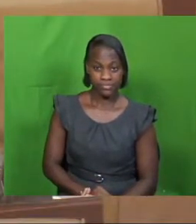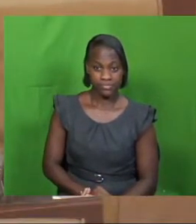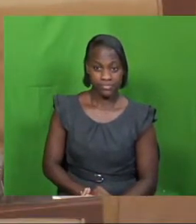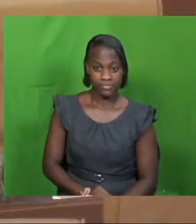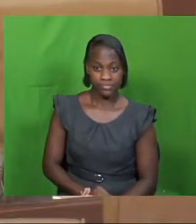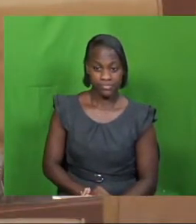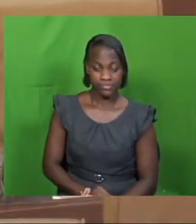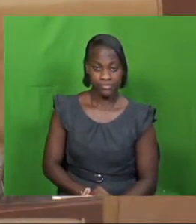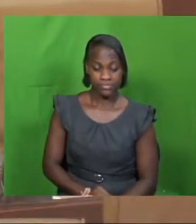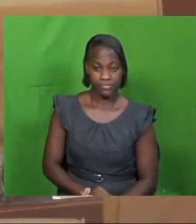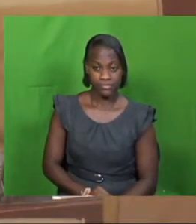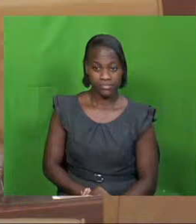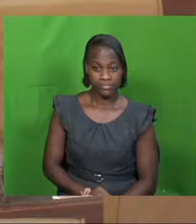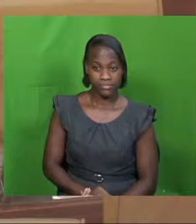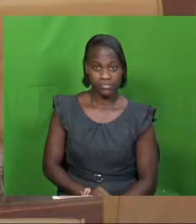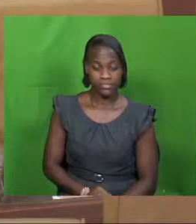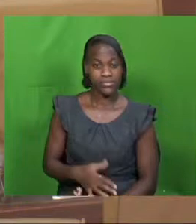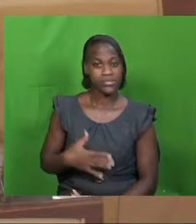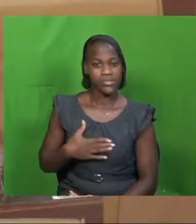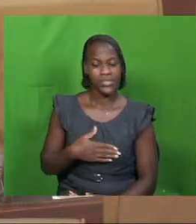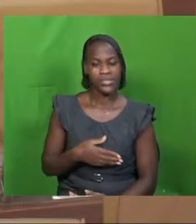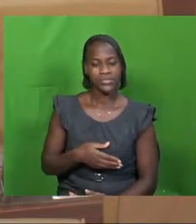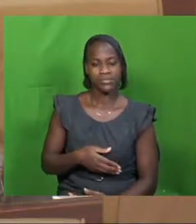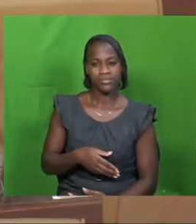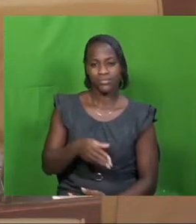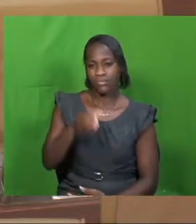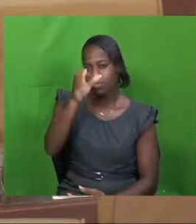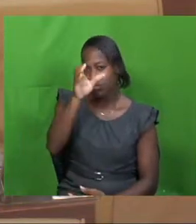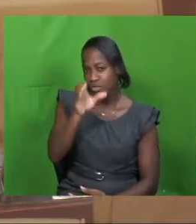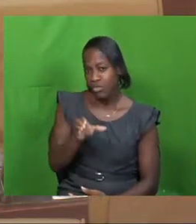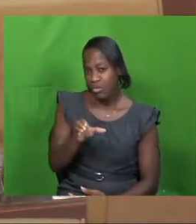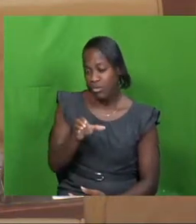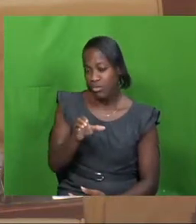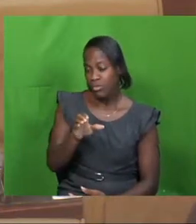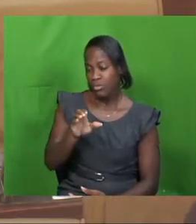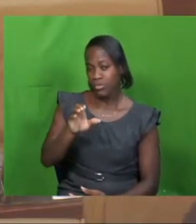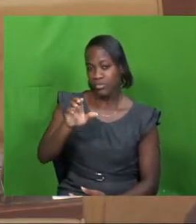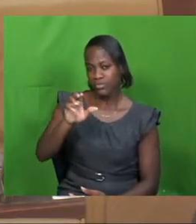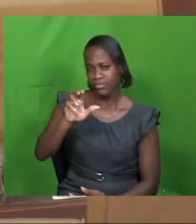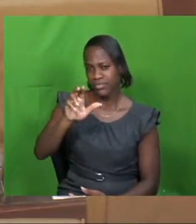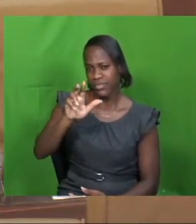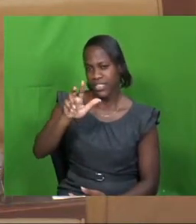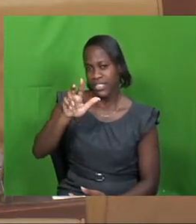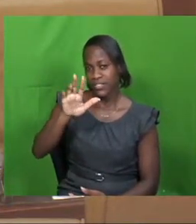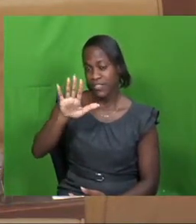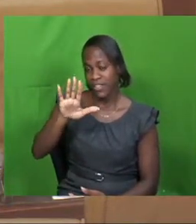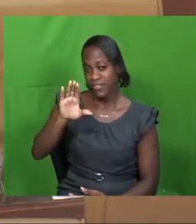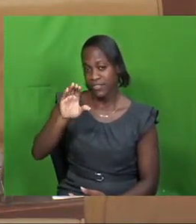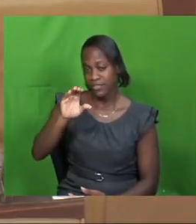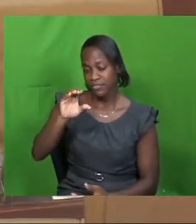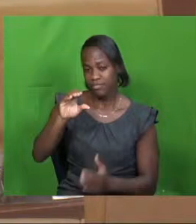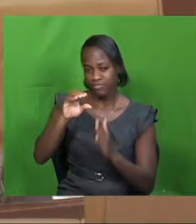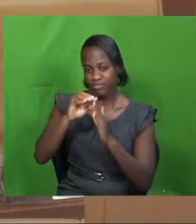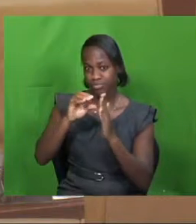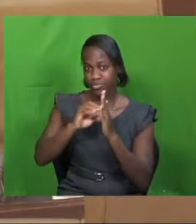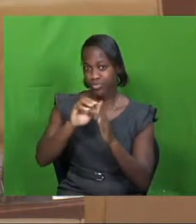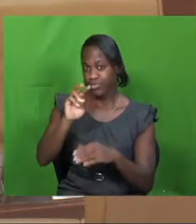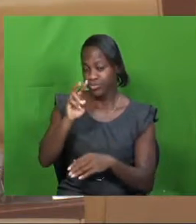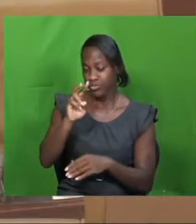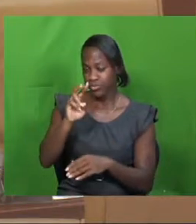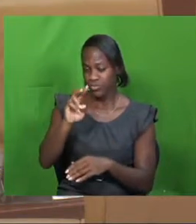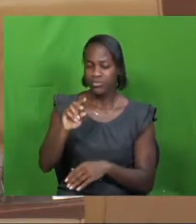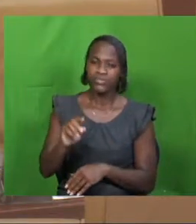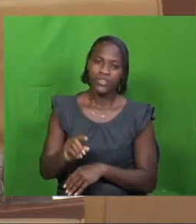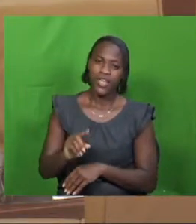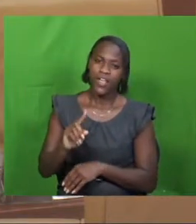So, right, Mr. Speaker, at column 35, the second paragraph, the first Deputy